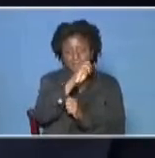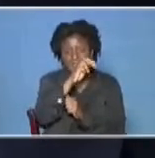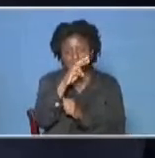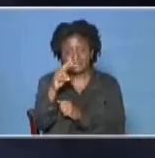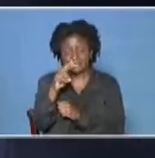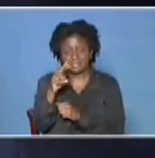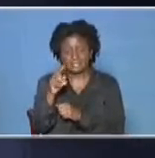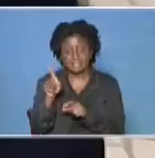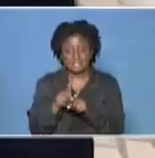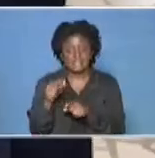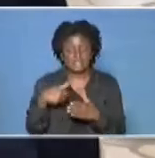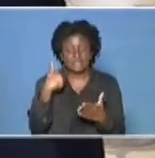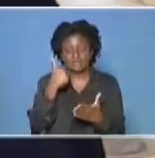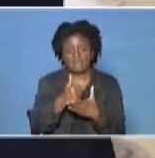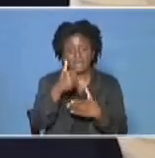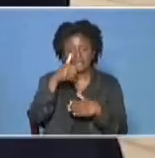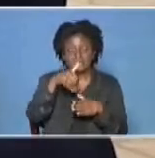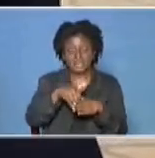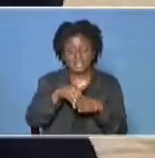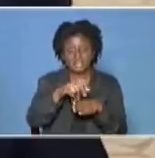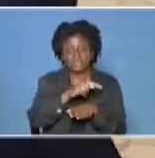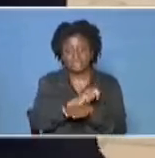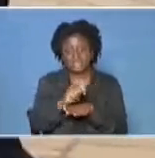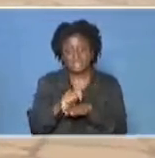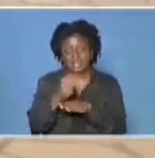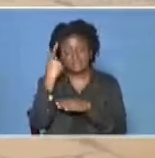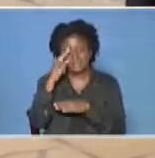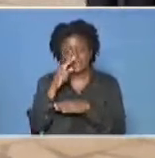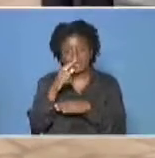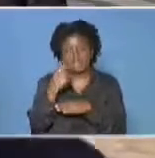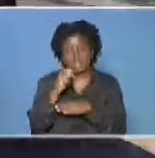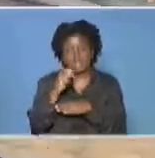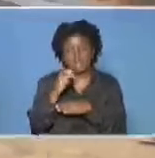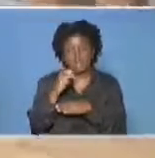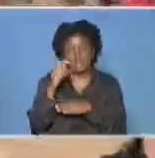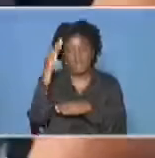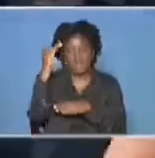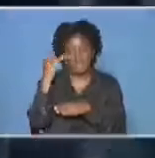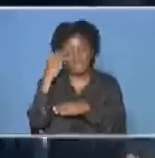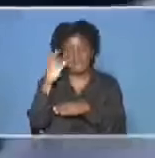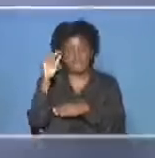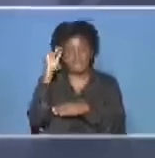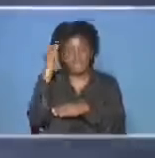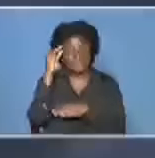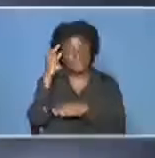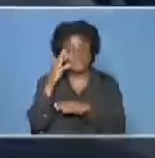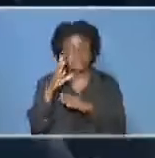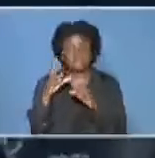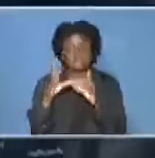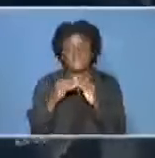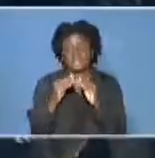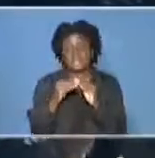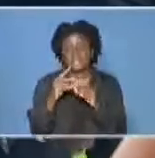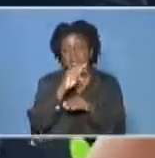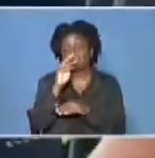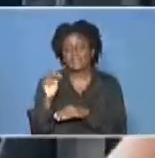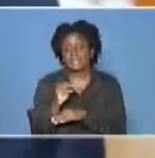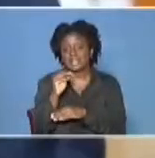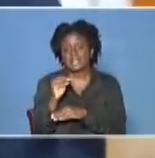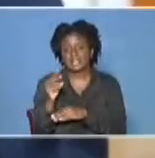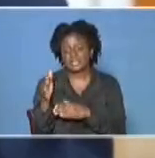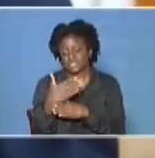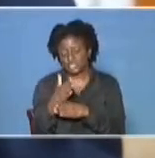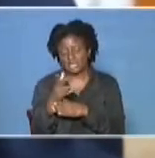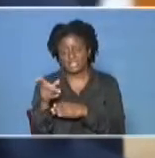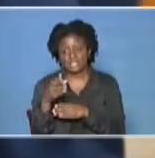in Port of Spain, Trinidad, for the 45th CARICOM Heads of Government meeting Monday, where he shared his hopes for CARICOM's continued growth. I'd like to